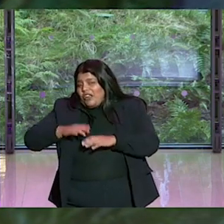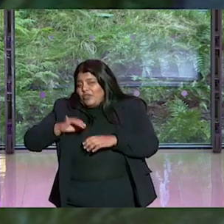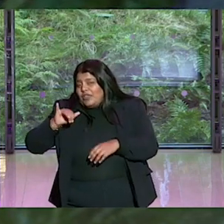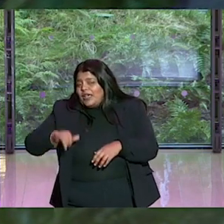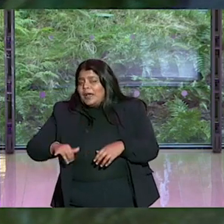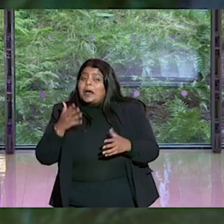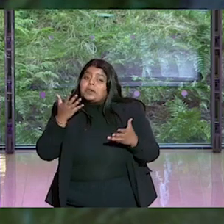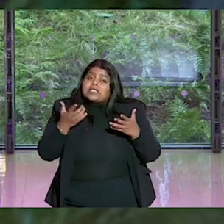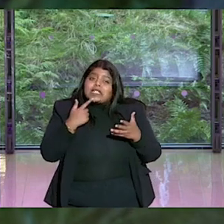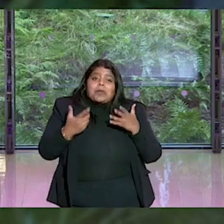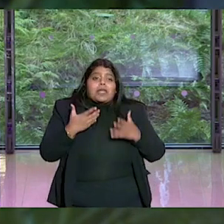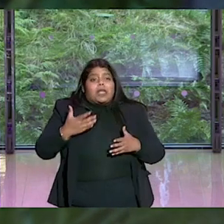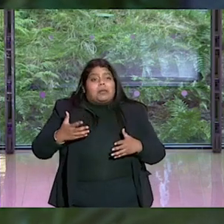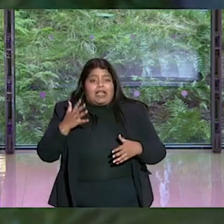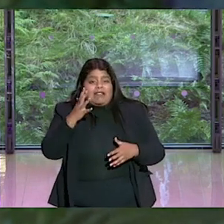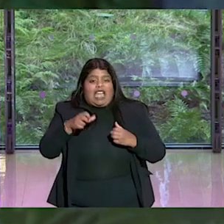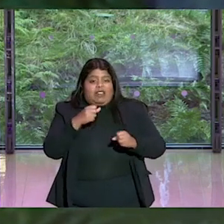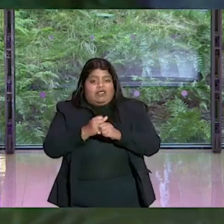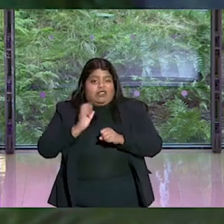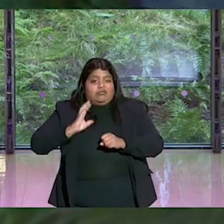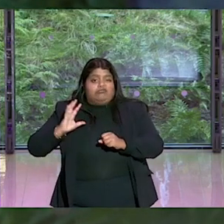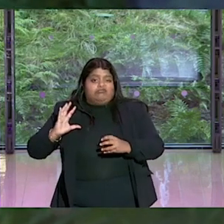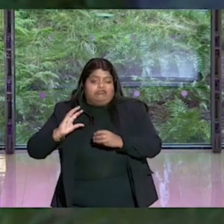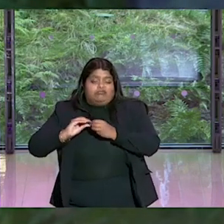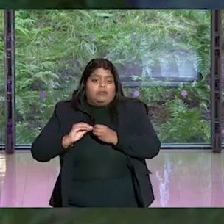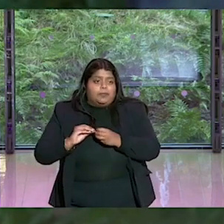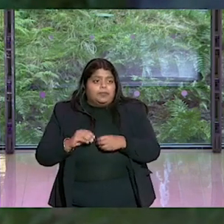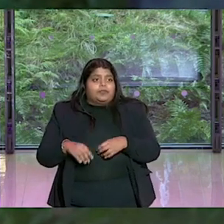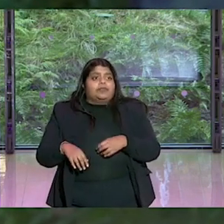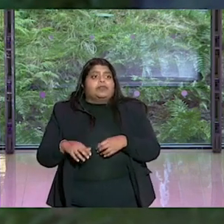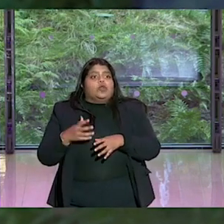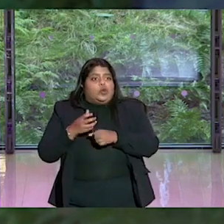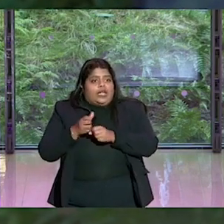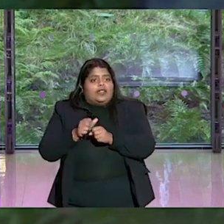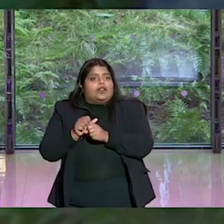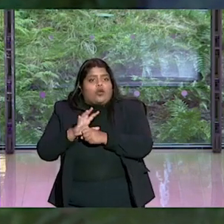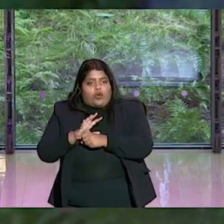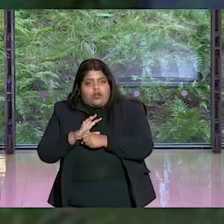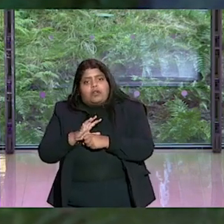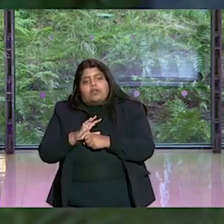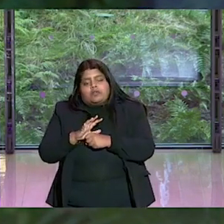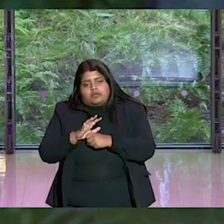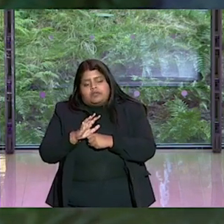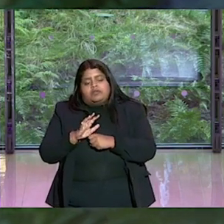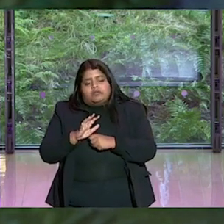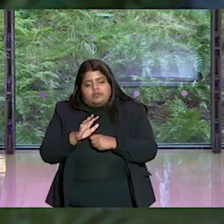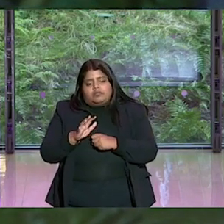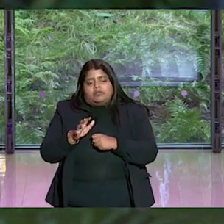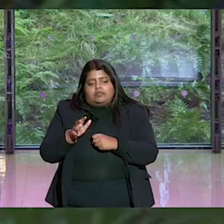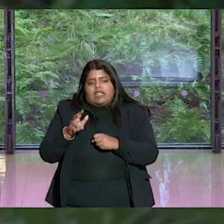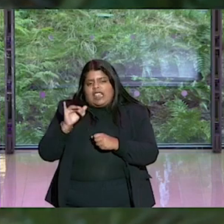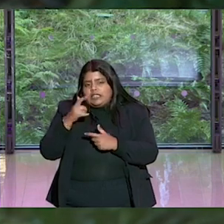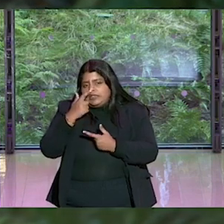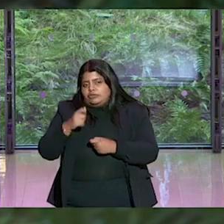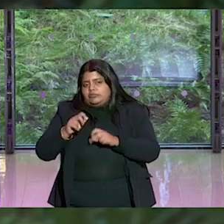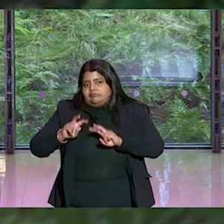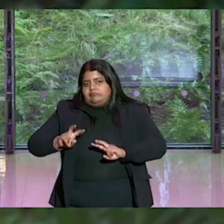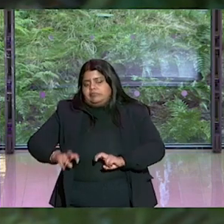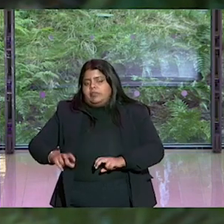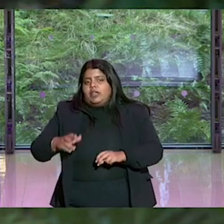little bit pre-pandemic, get the pandemic, because it's interesting and recent, and then get